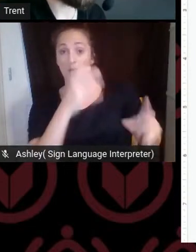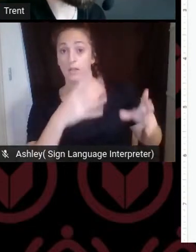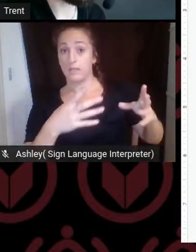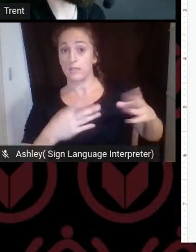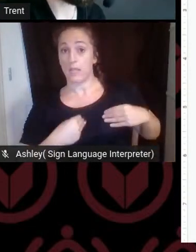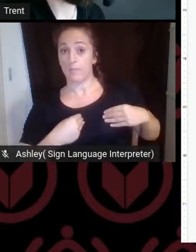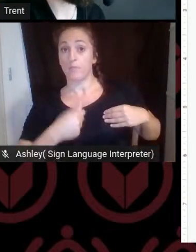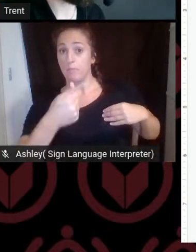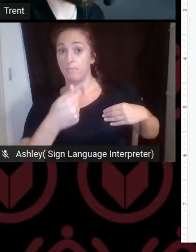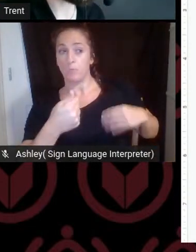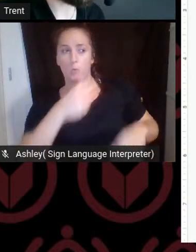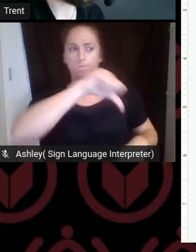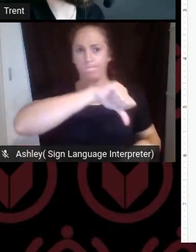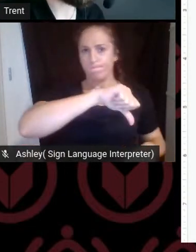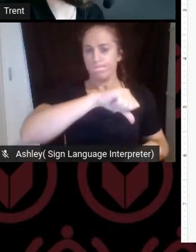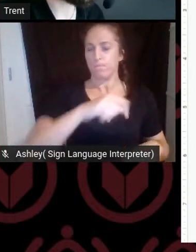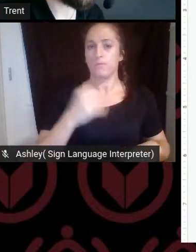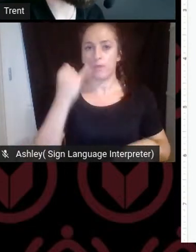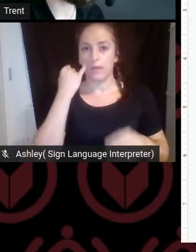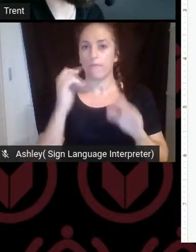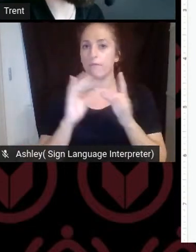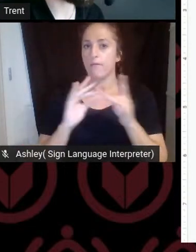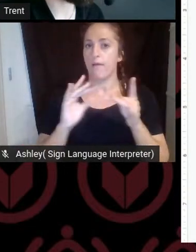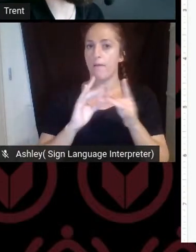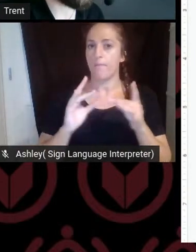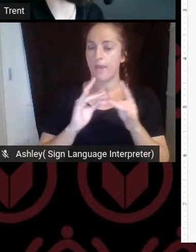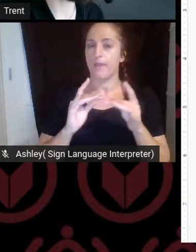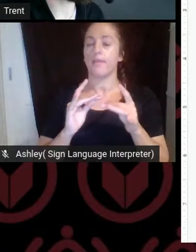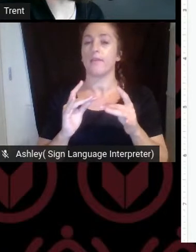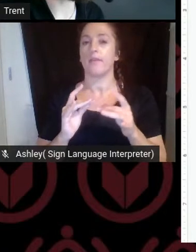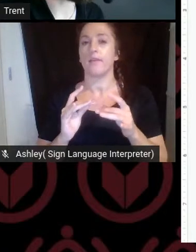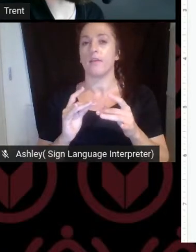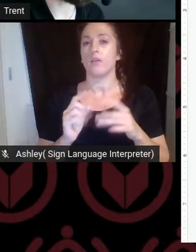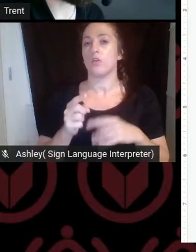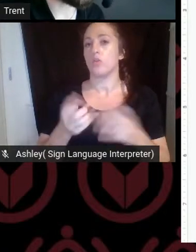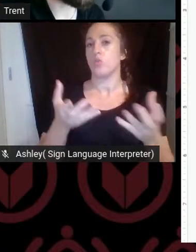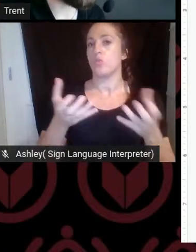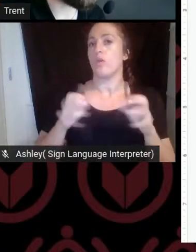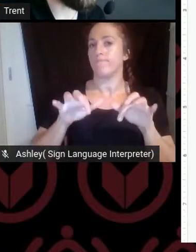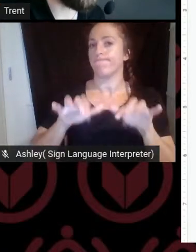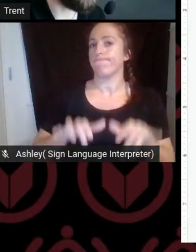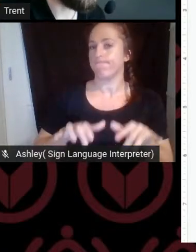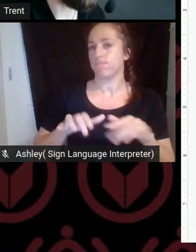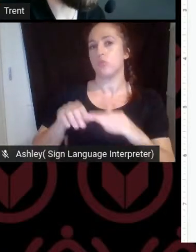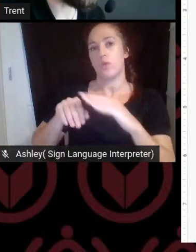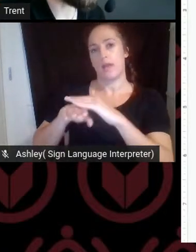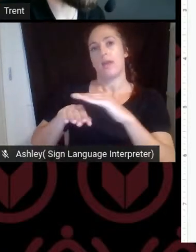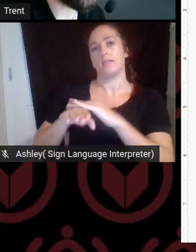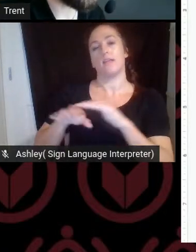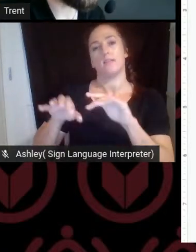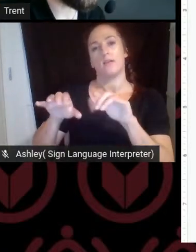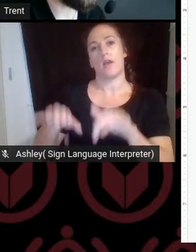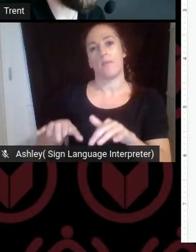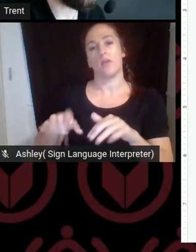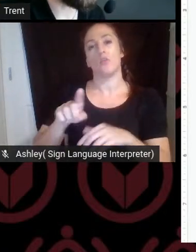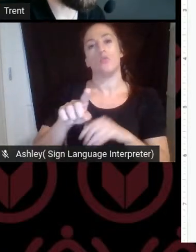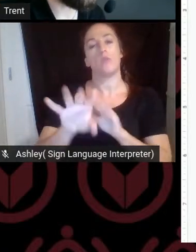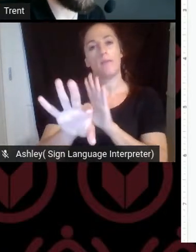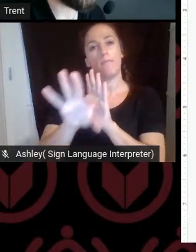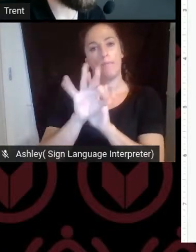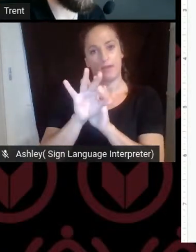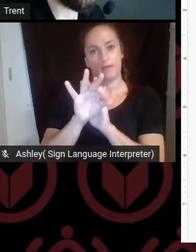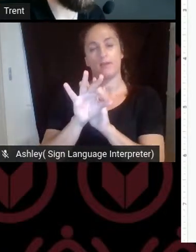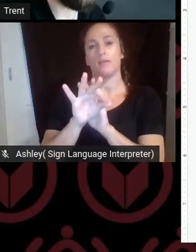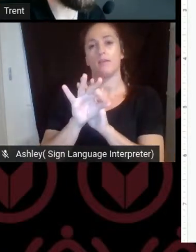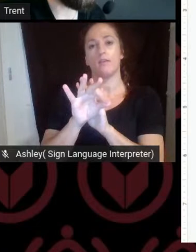also commenting. If you want to make a comment on a draft that you can have at least comment access on, you can just select something and you'll see